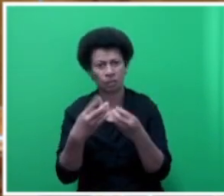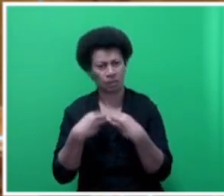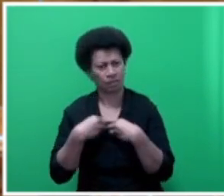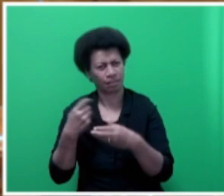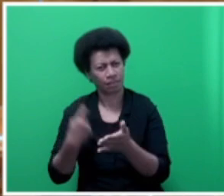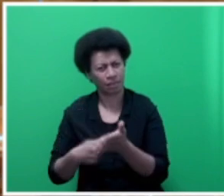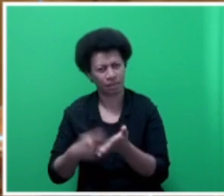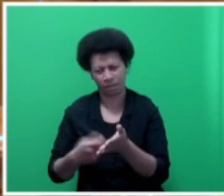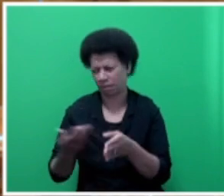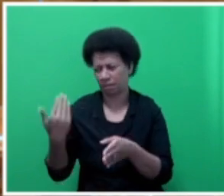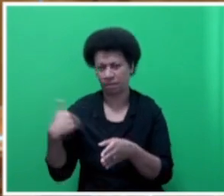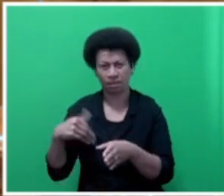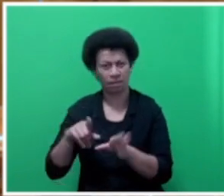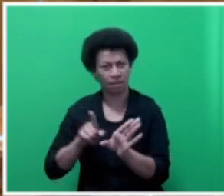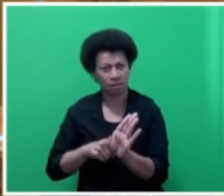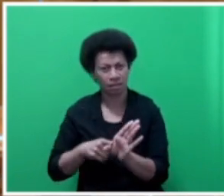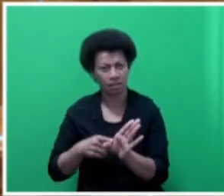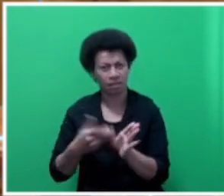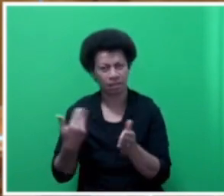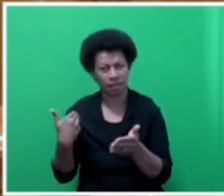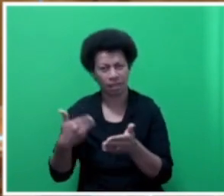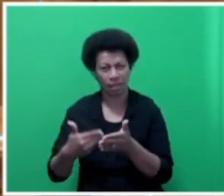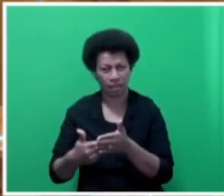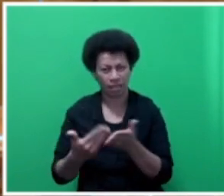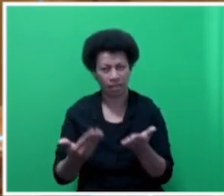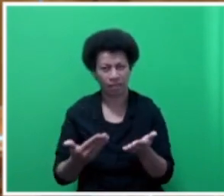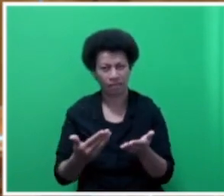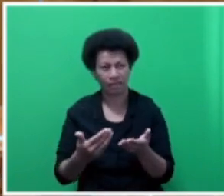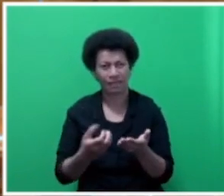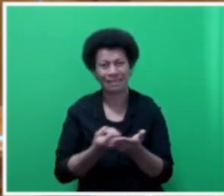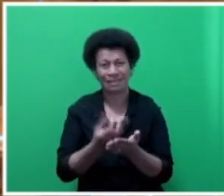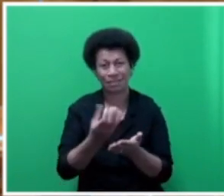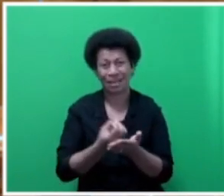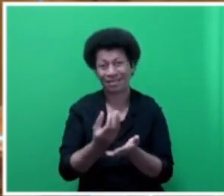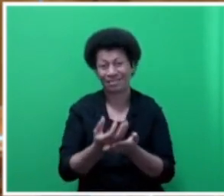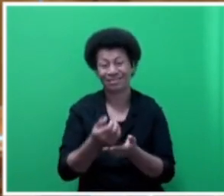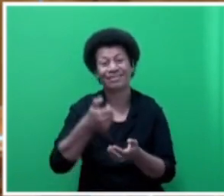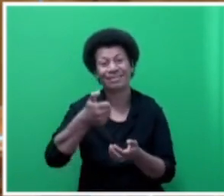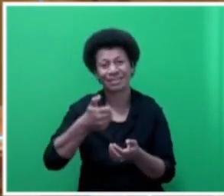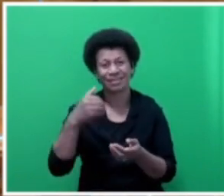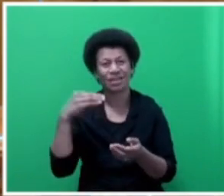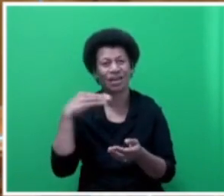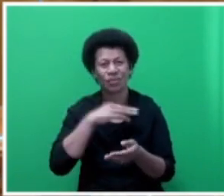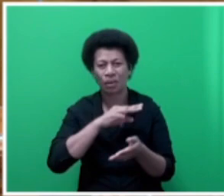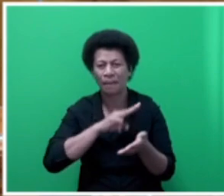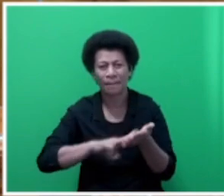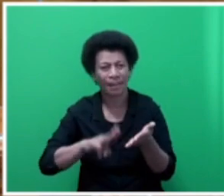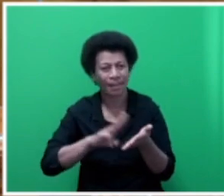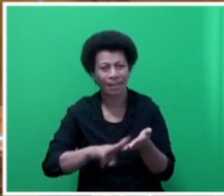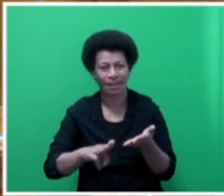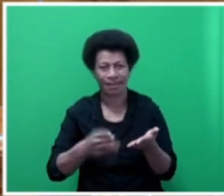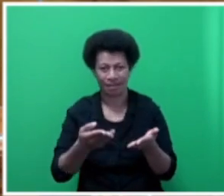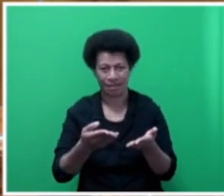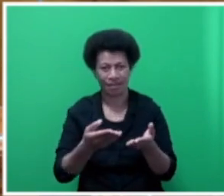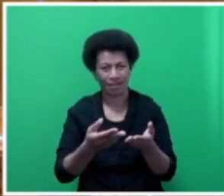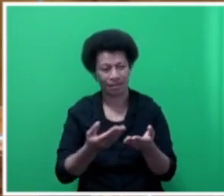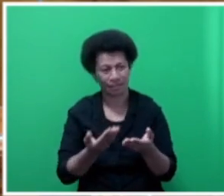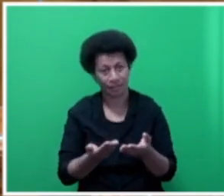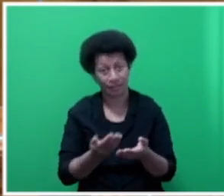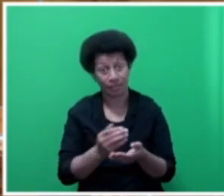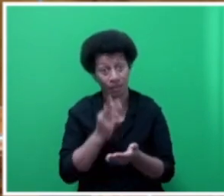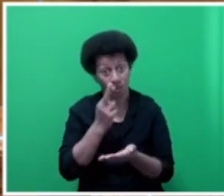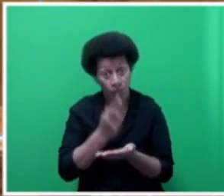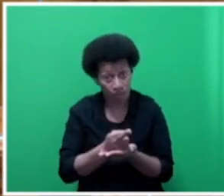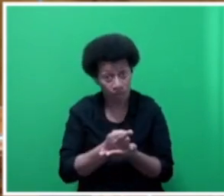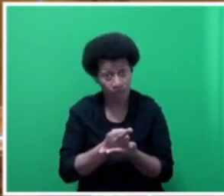Secondly, average annual under expenditure is always around 600 million. So therefore,